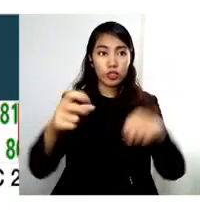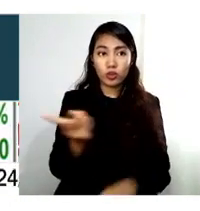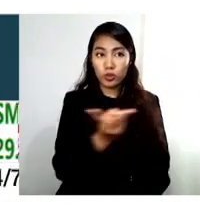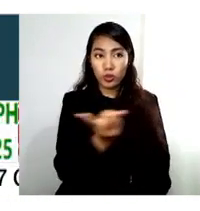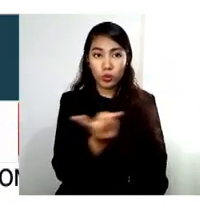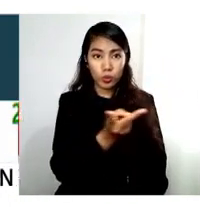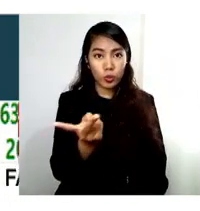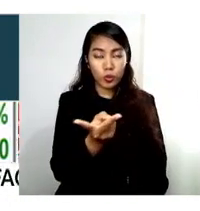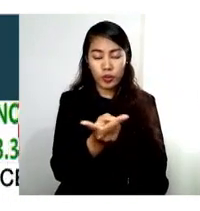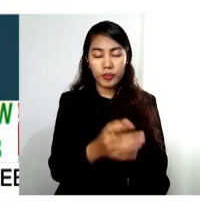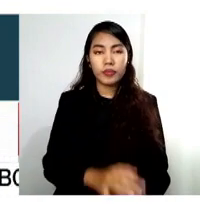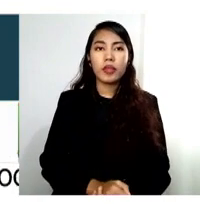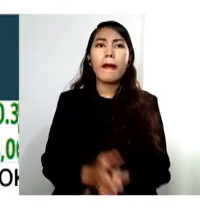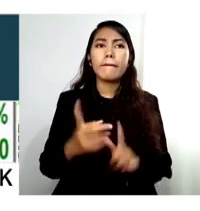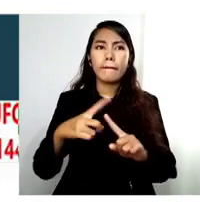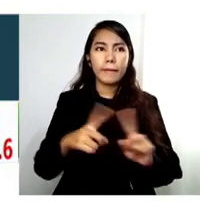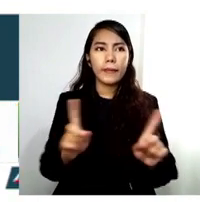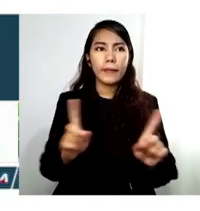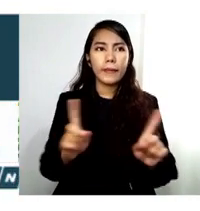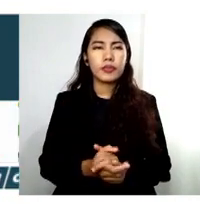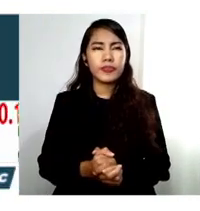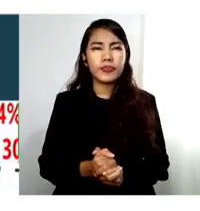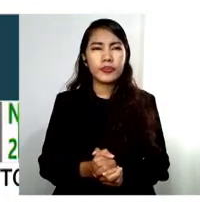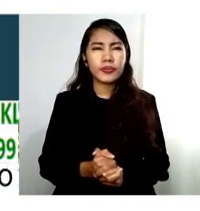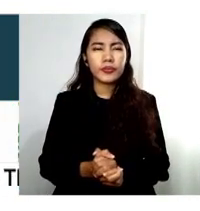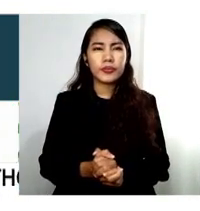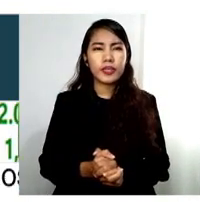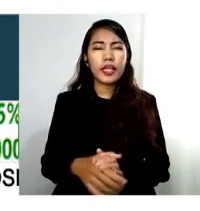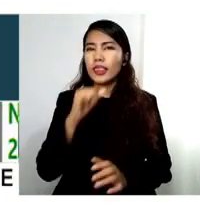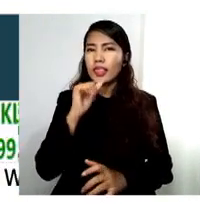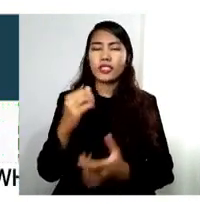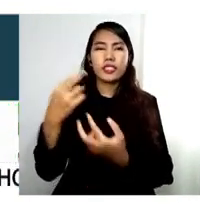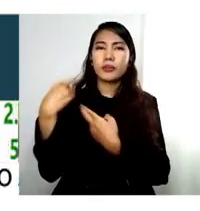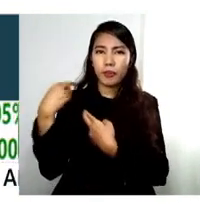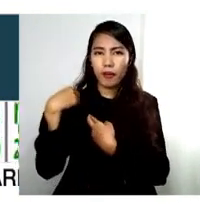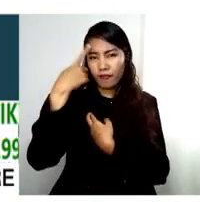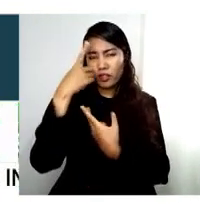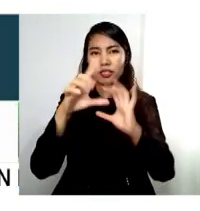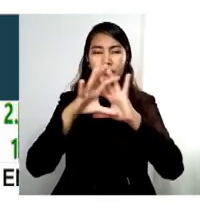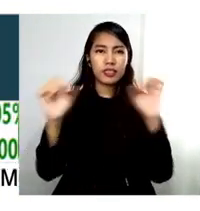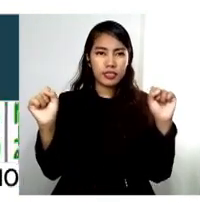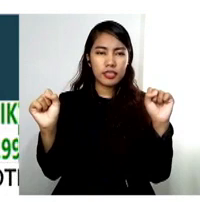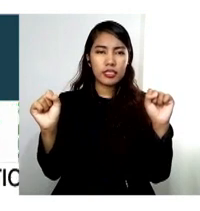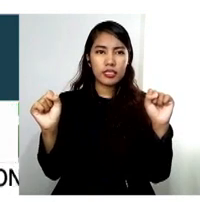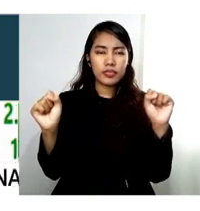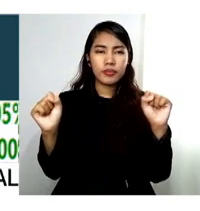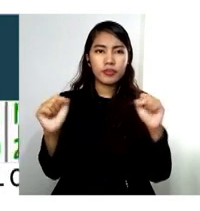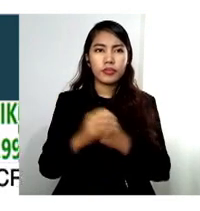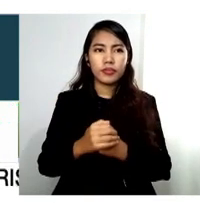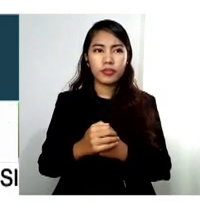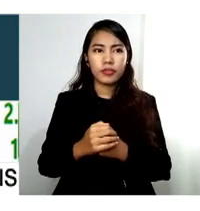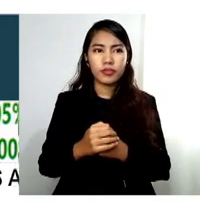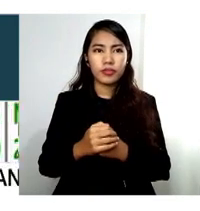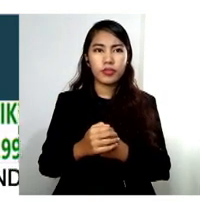no? But that's really not function of the president per se. He did it as a party